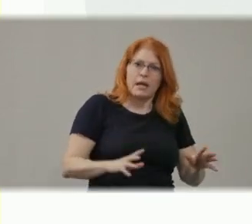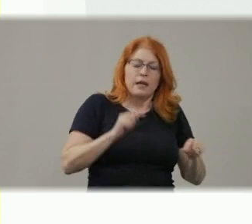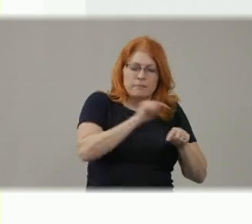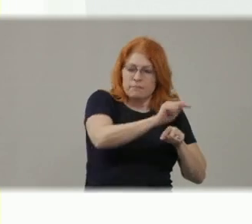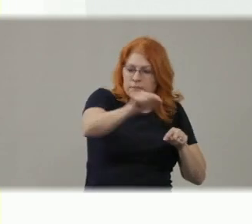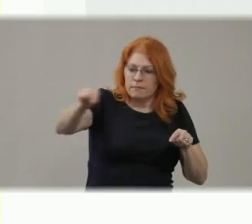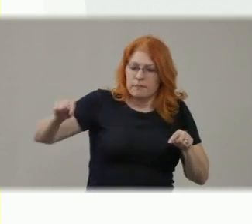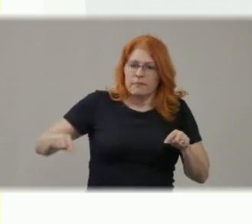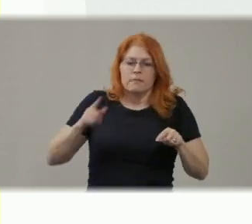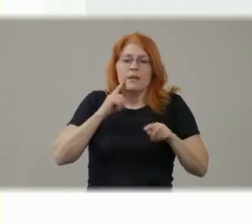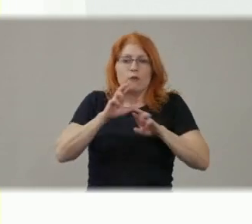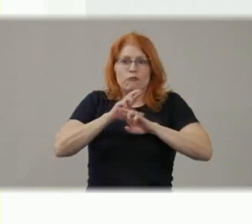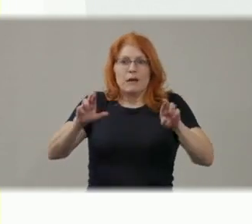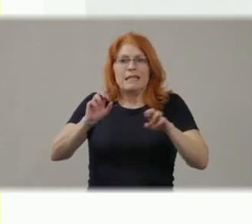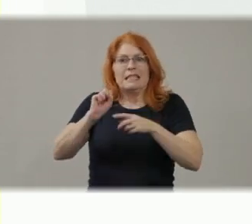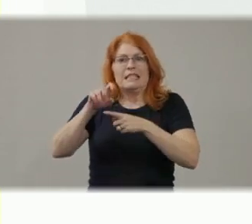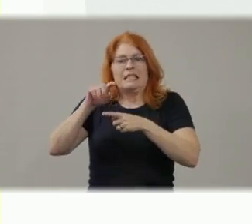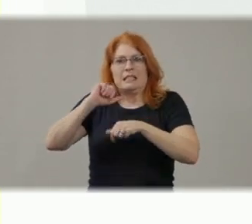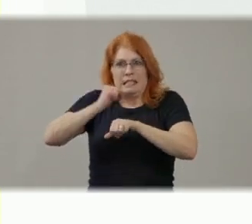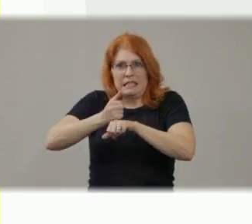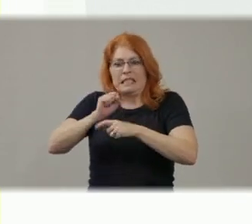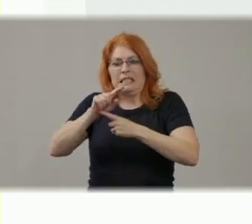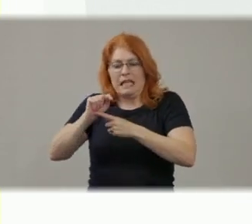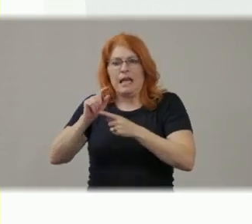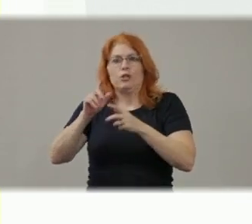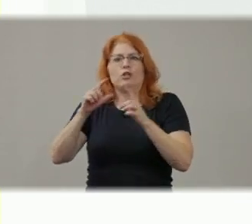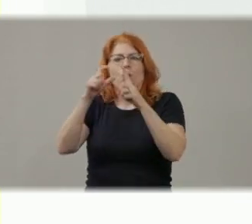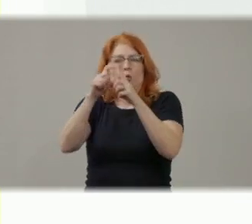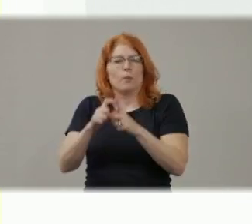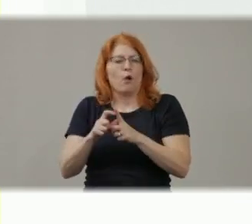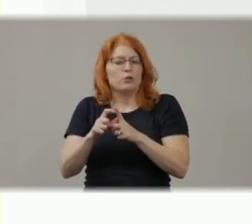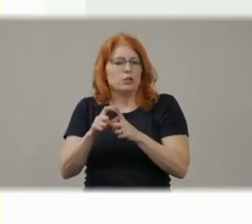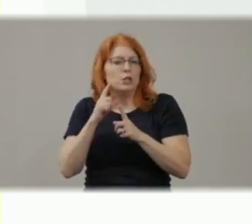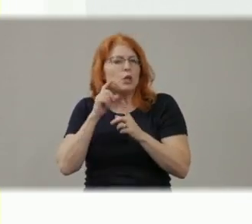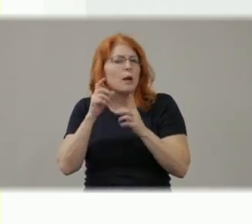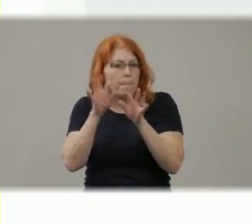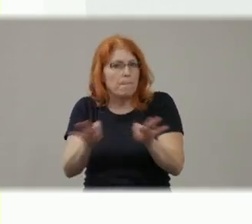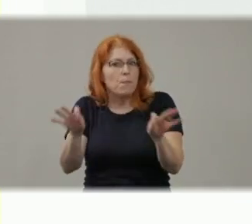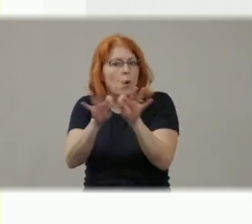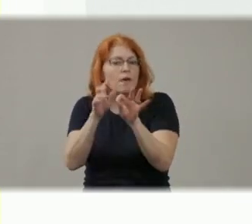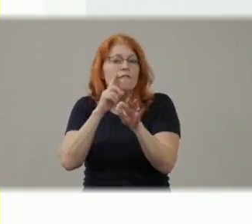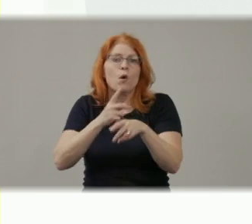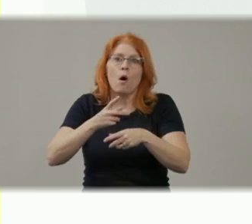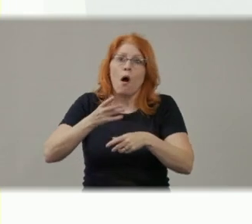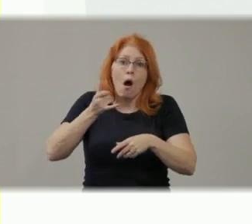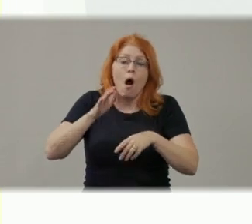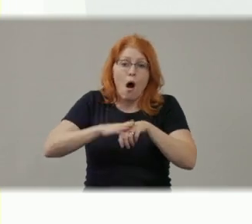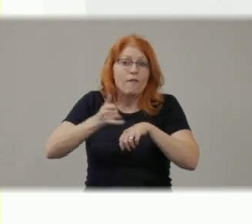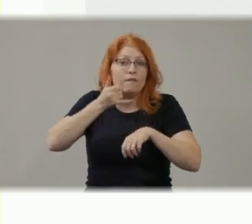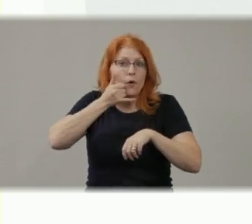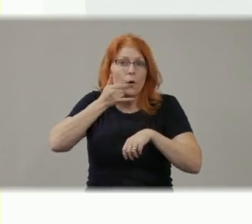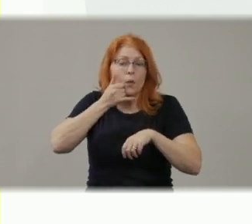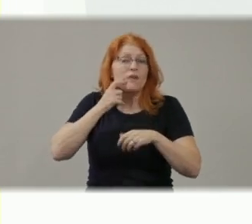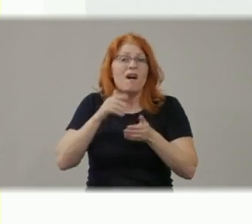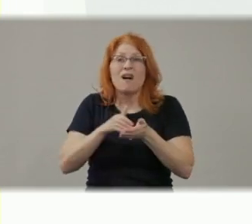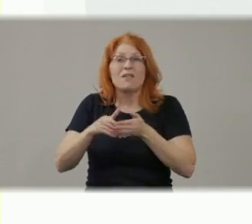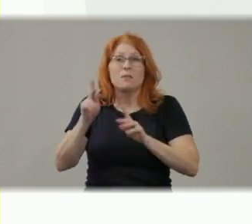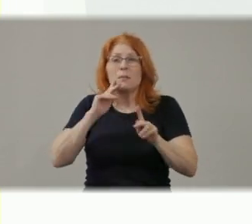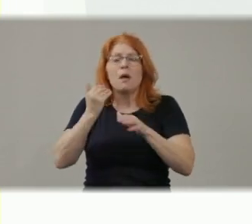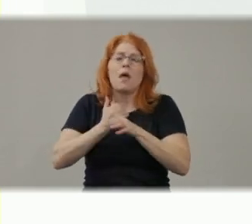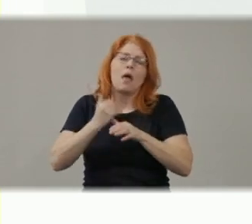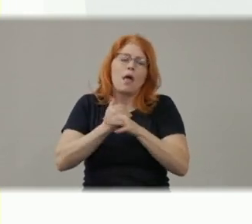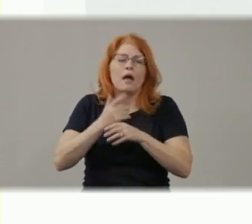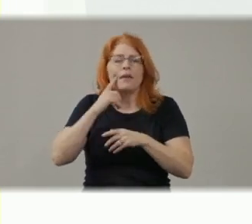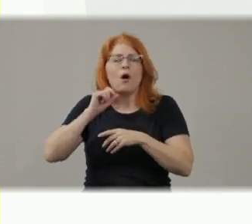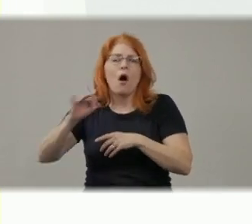go terminology. And so those wireless emergency alerts are really important to keep on your phone. A lot of people don't want to be bothered. They